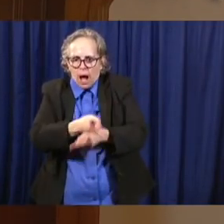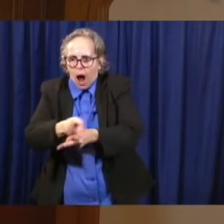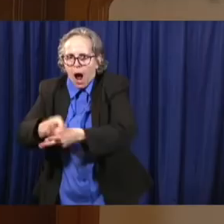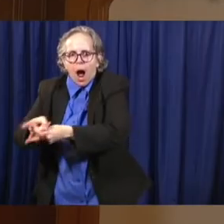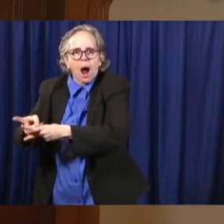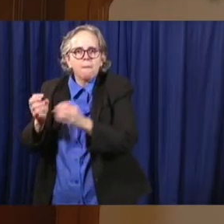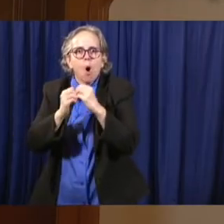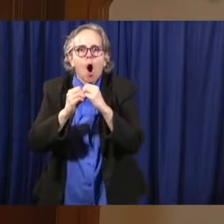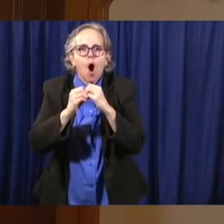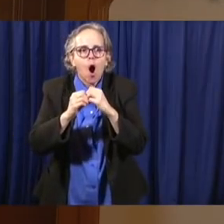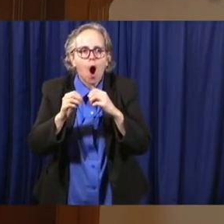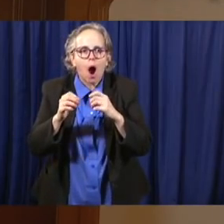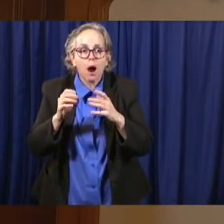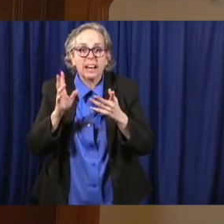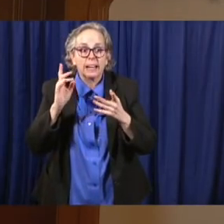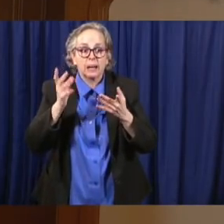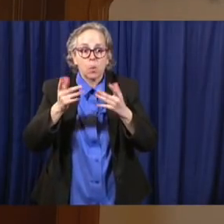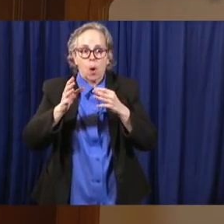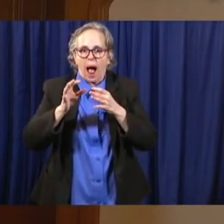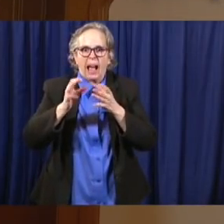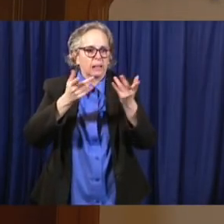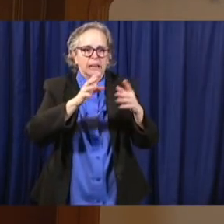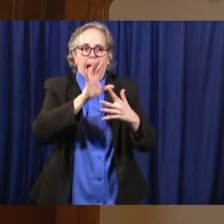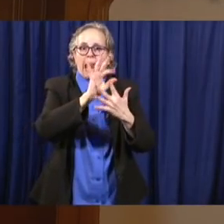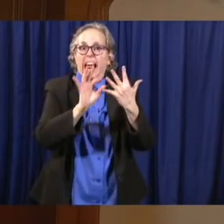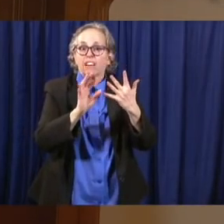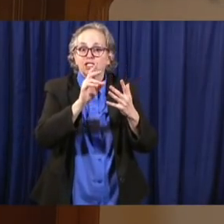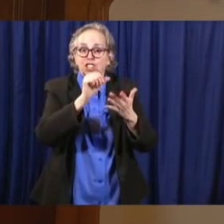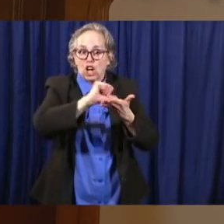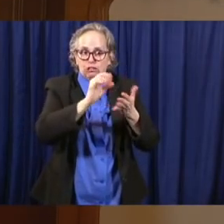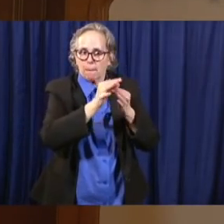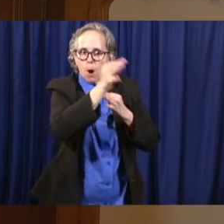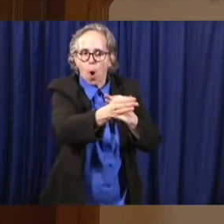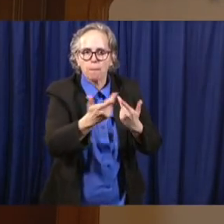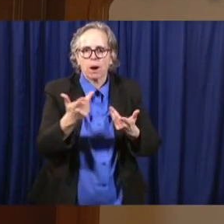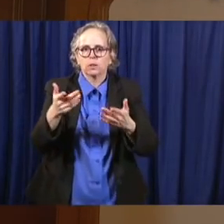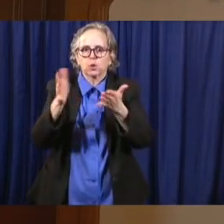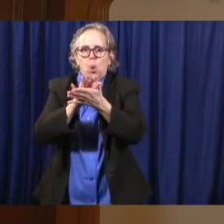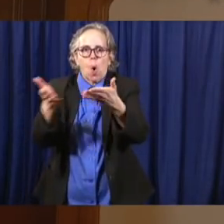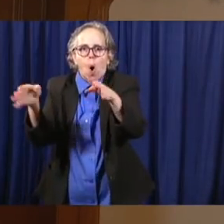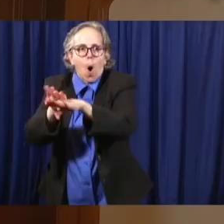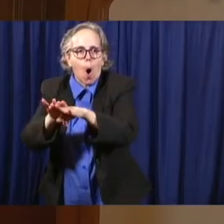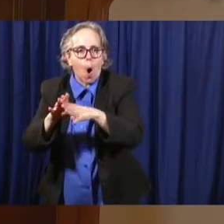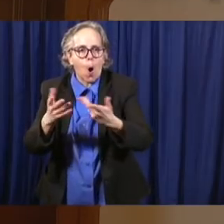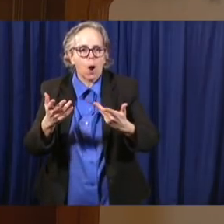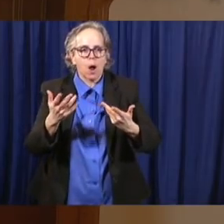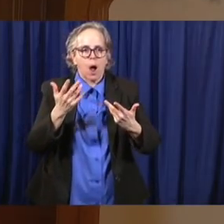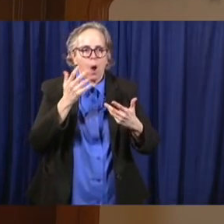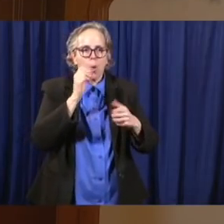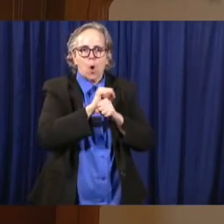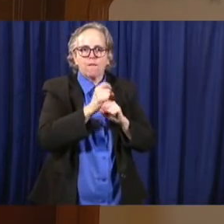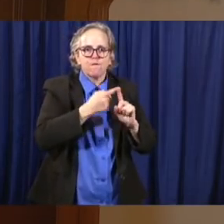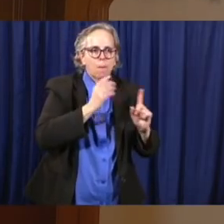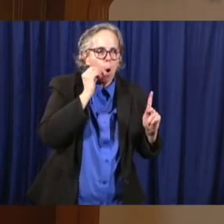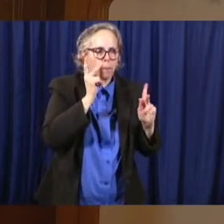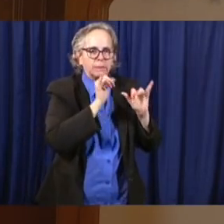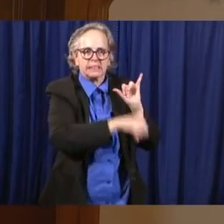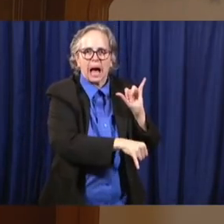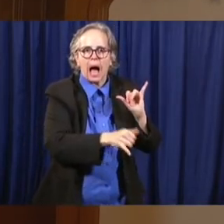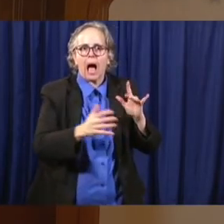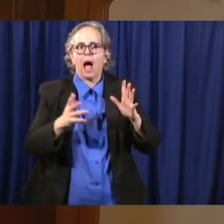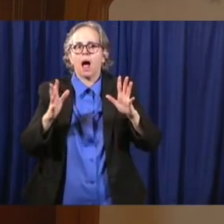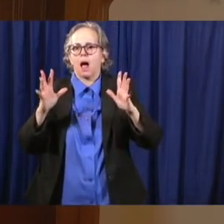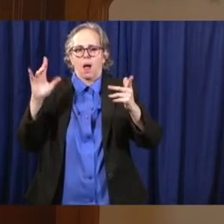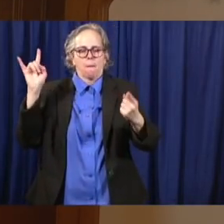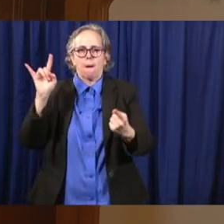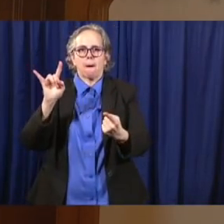are costly, painful measures, but they have kept us under this curve. In fact, right now our modeling is showing us